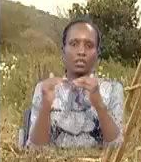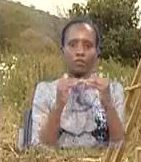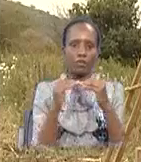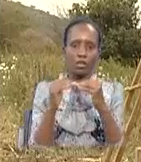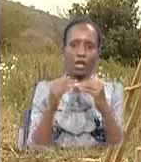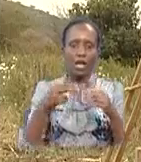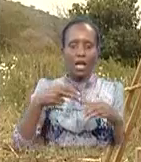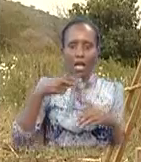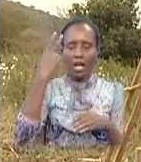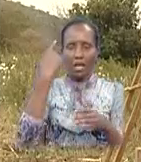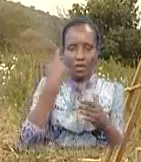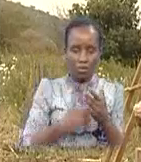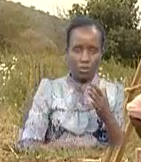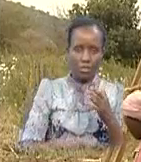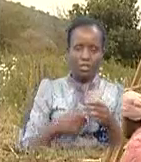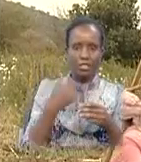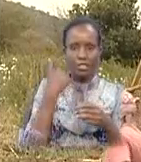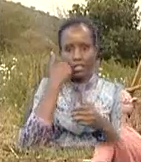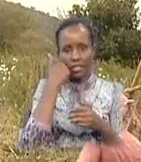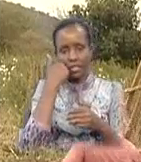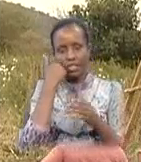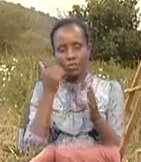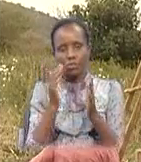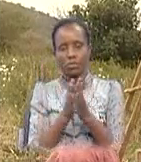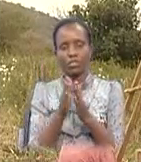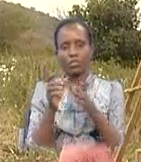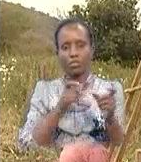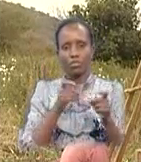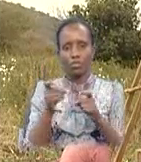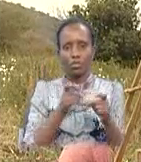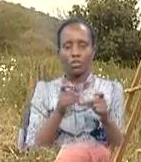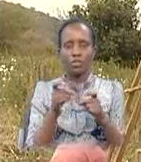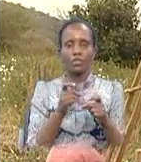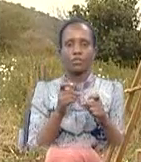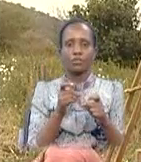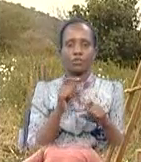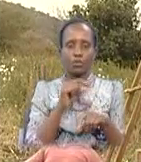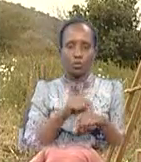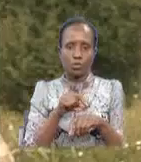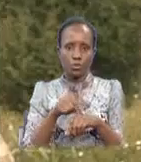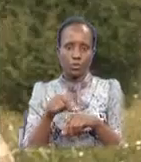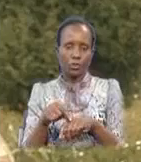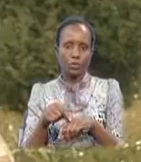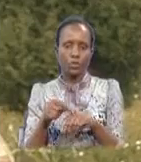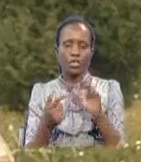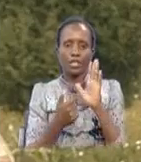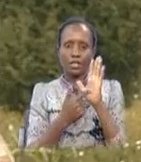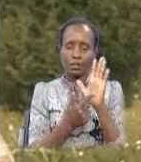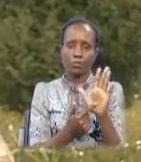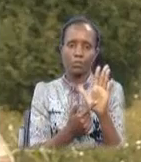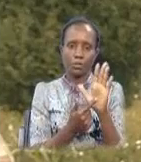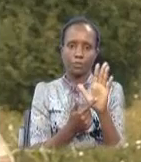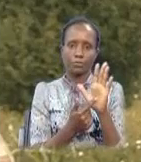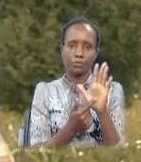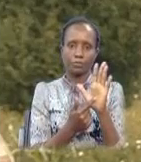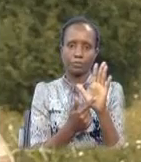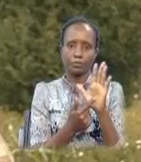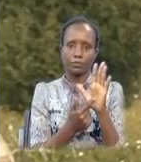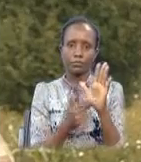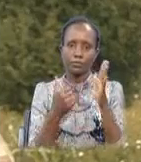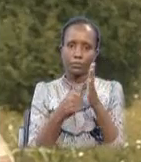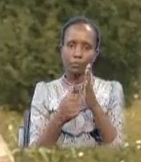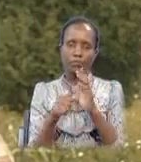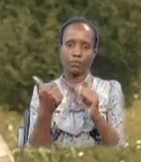cost, diseases, and pest control. There are other issues which come alongside with greenhouses. The problems they